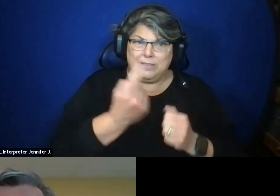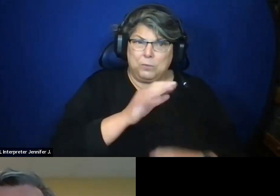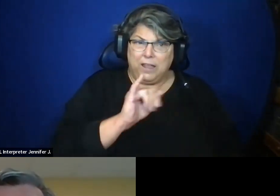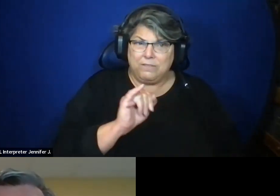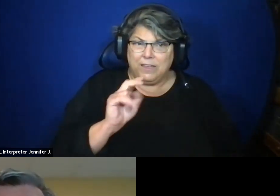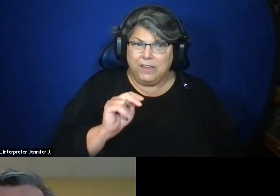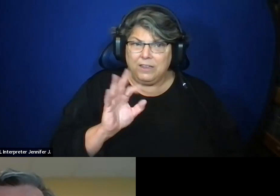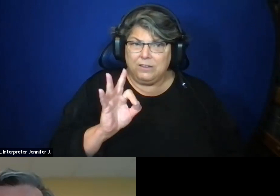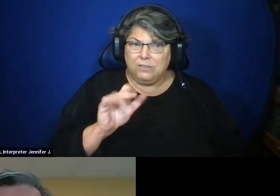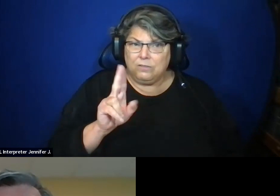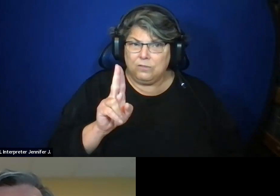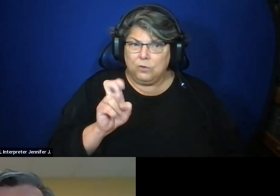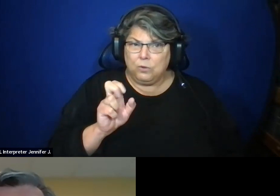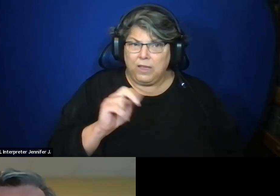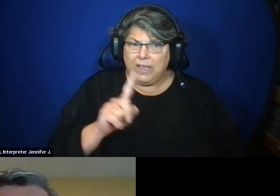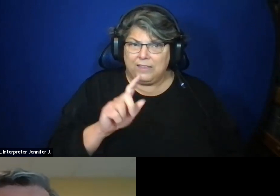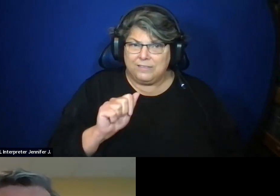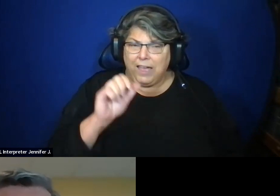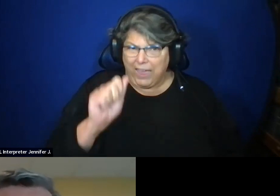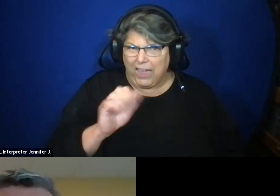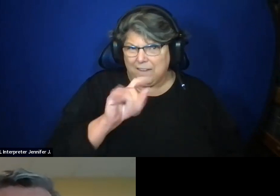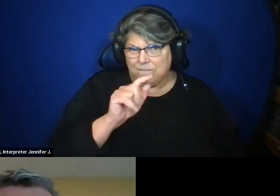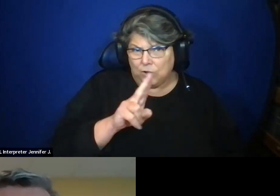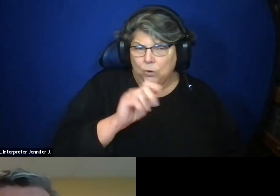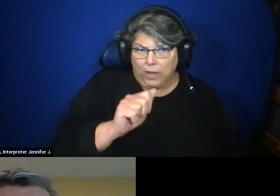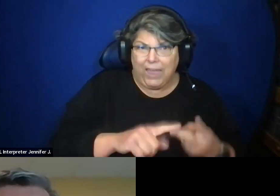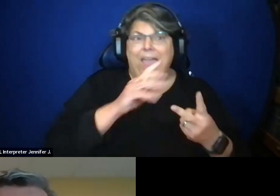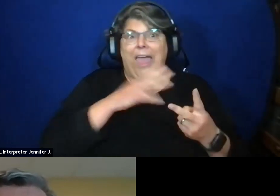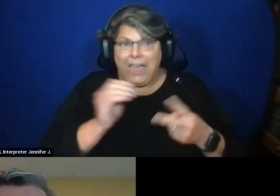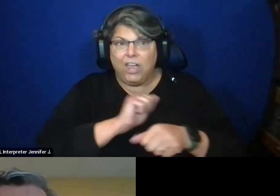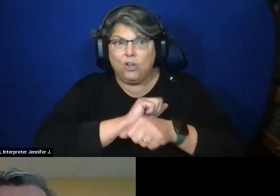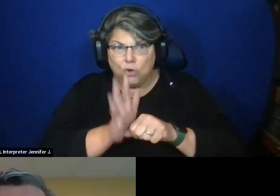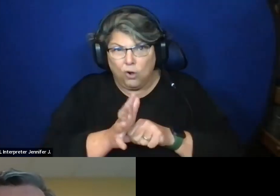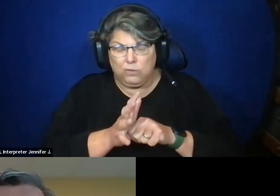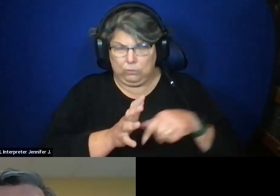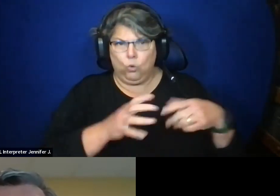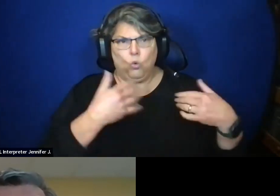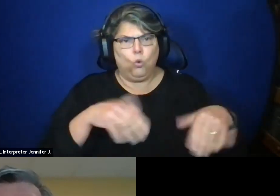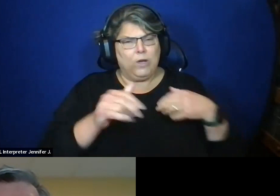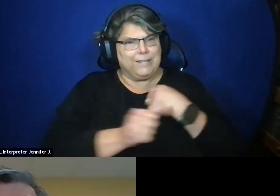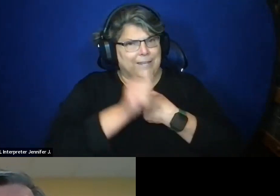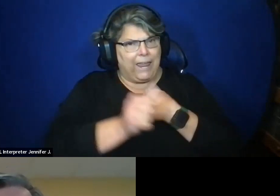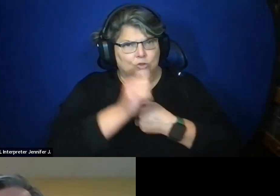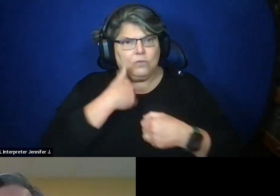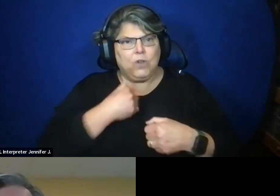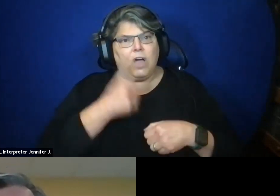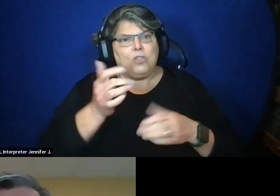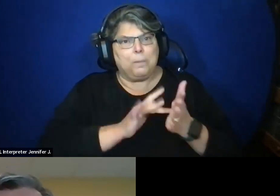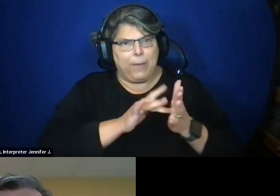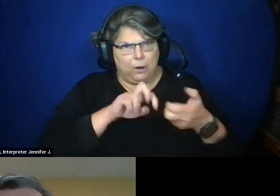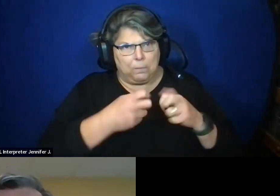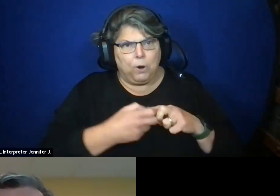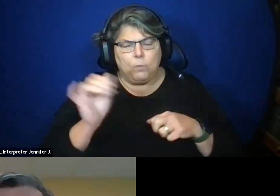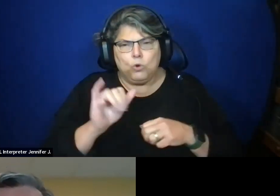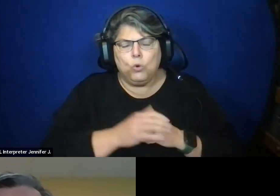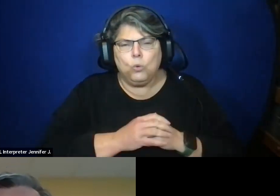very dangerous if you're a very vulnerable, aged, or a person with multiple medical problems. The other interesting thing, Paul, which I think is